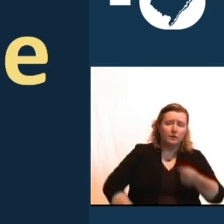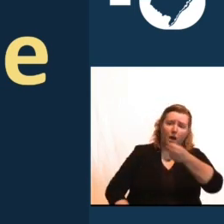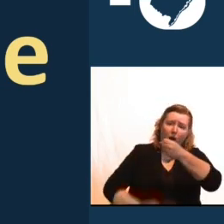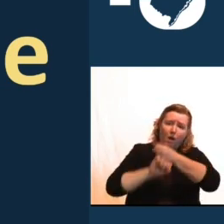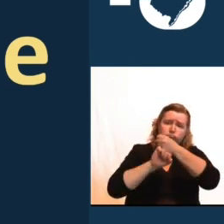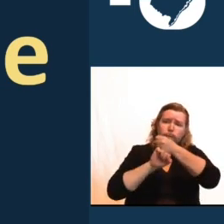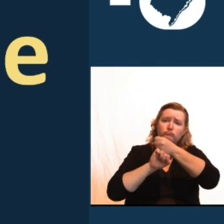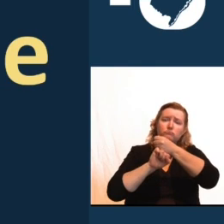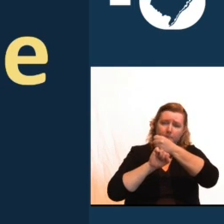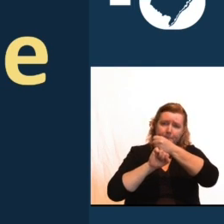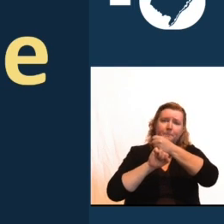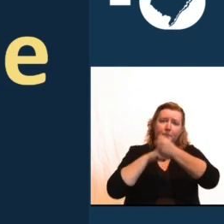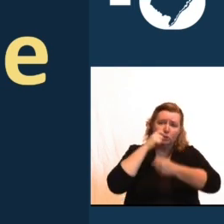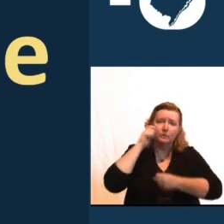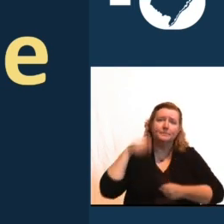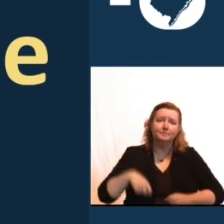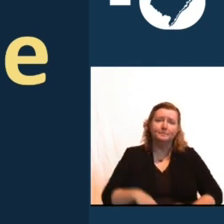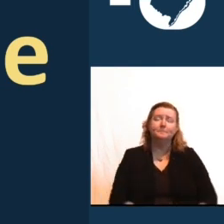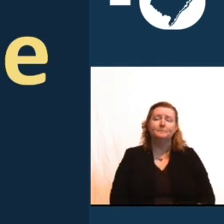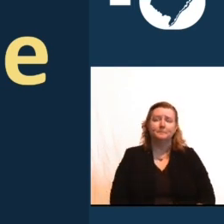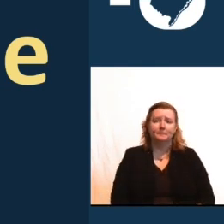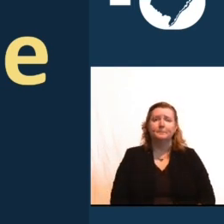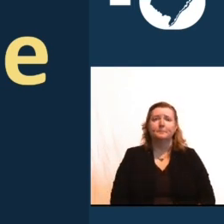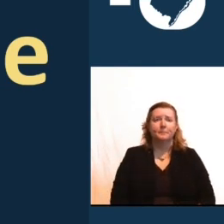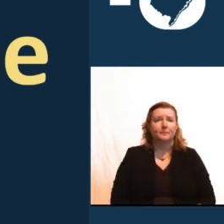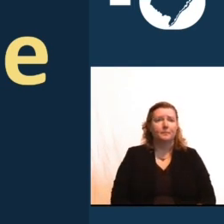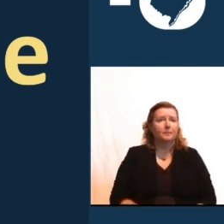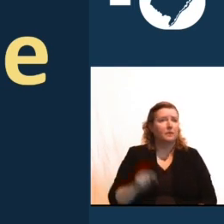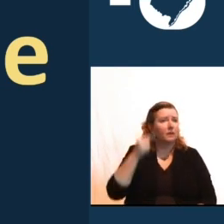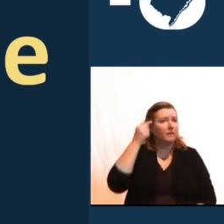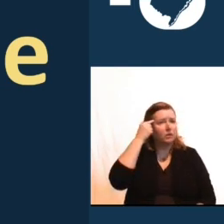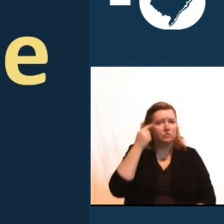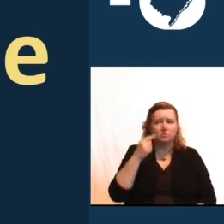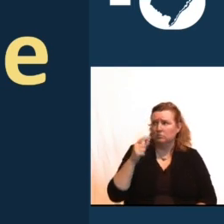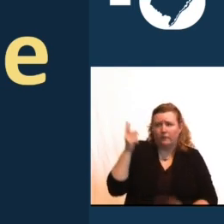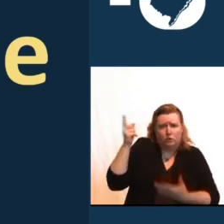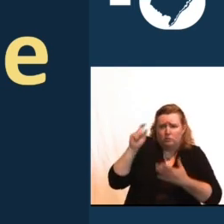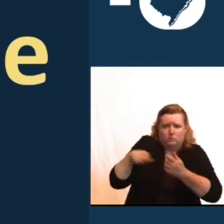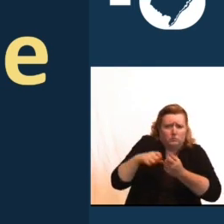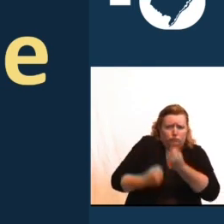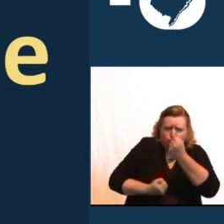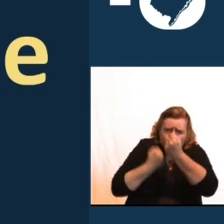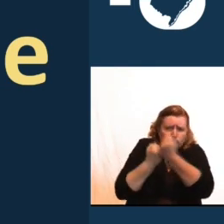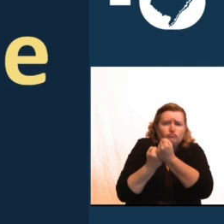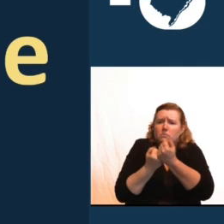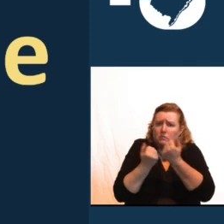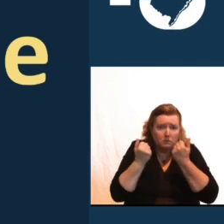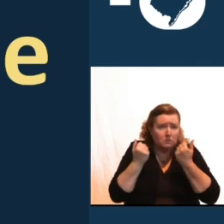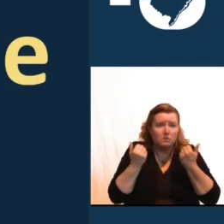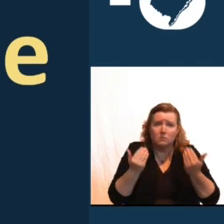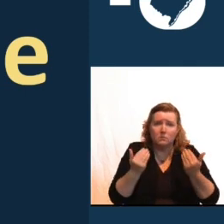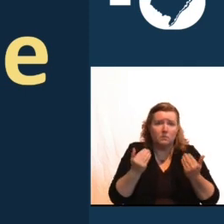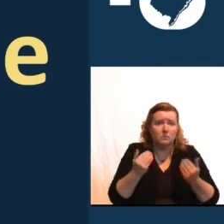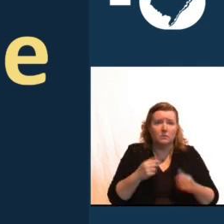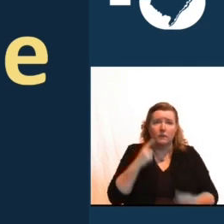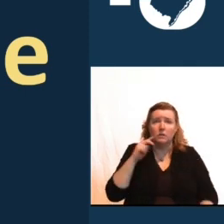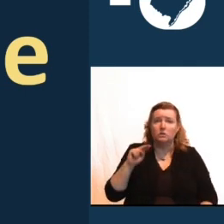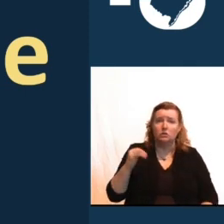New Jersey has one of the largest Ukrainian populations of any American state. I think we're the fourth